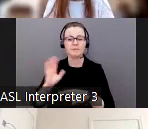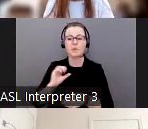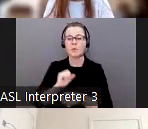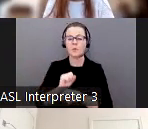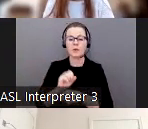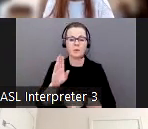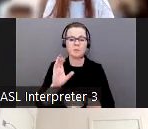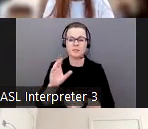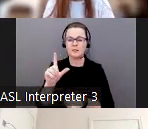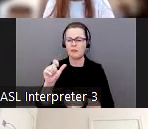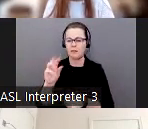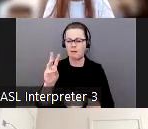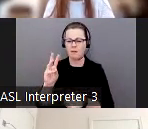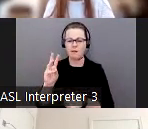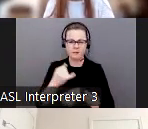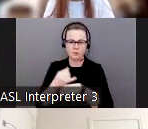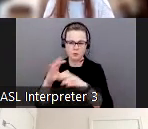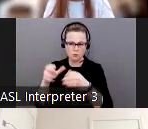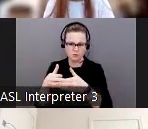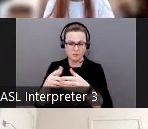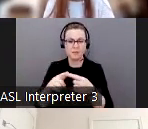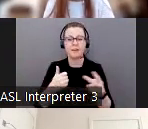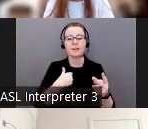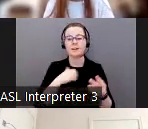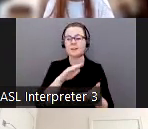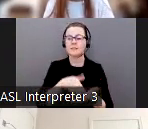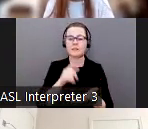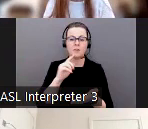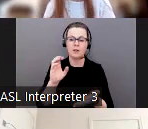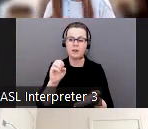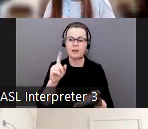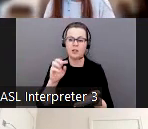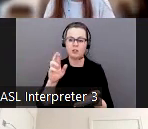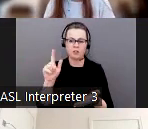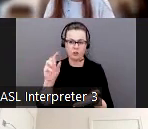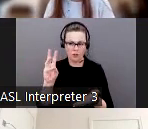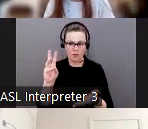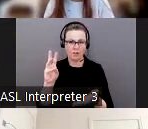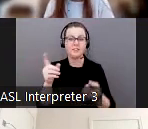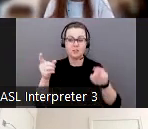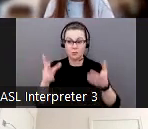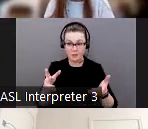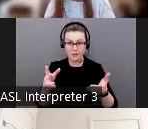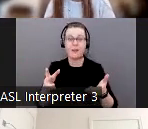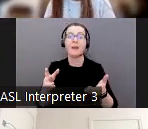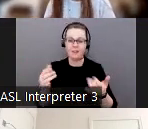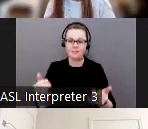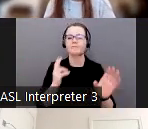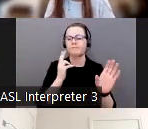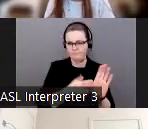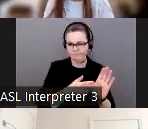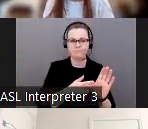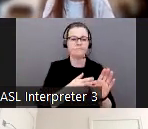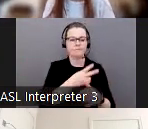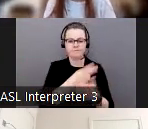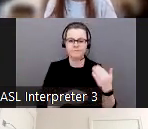and its division and the Canadian Centre for Elder Law as Commission's Director before dedicating herself to the CNPEA. I